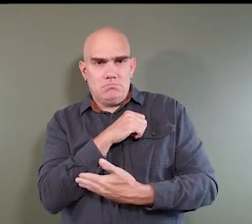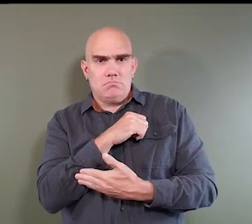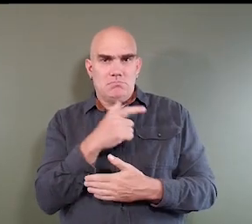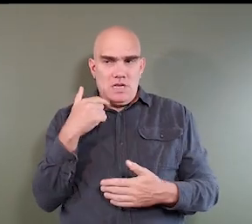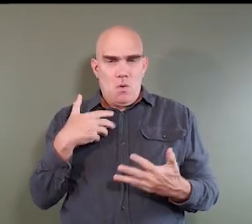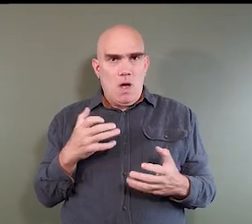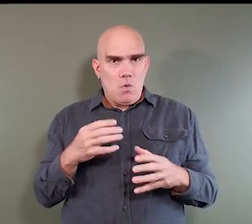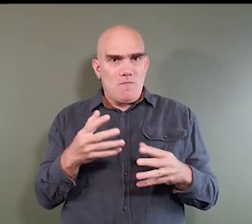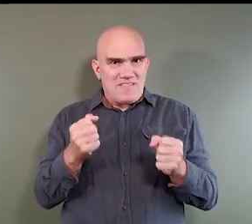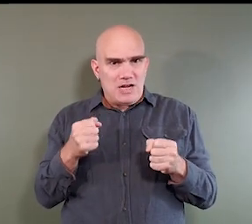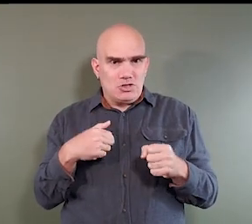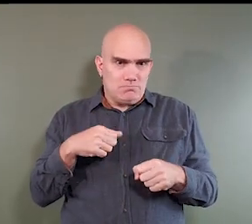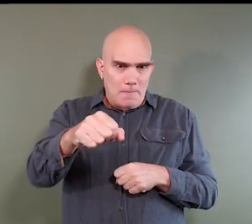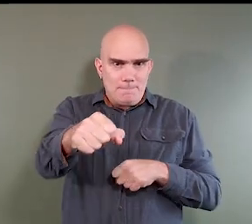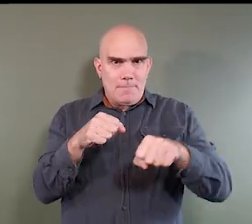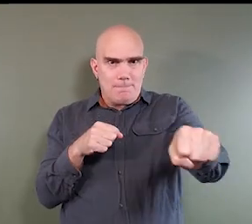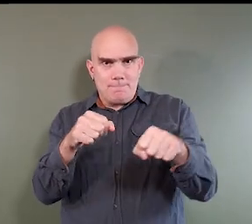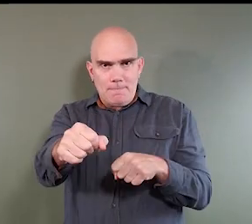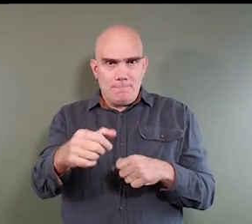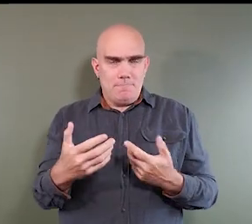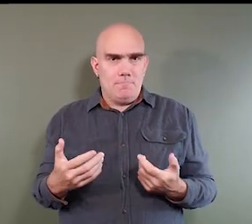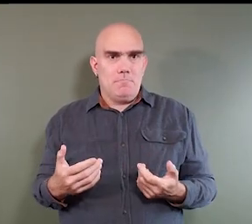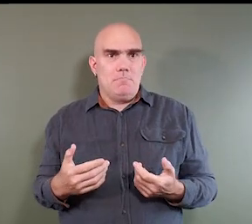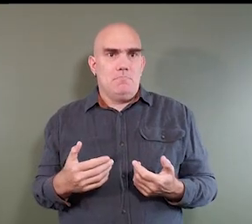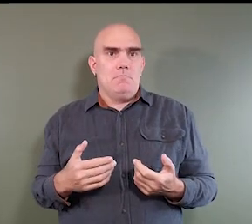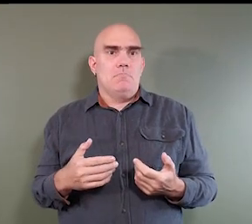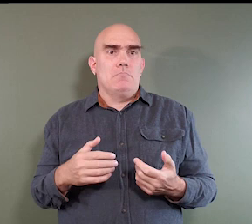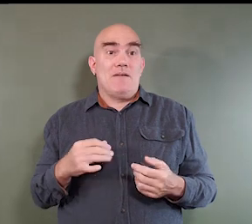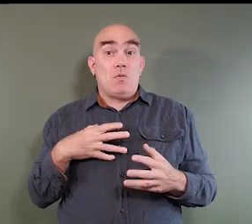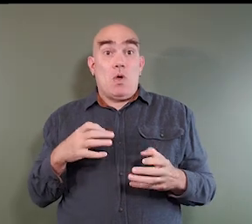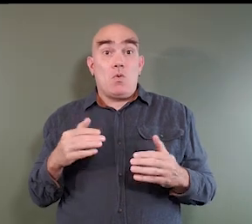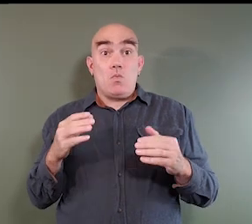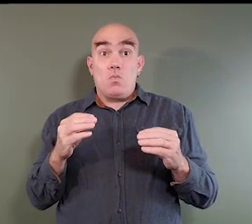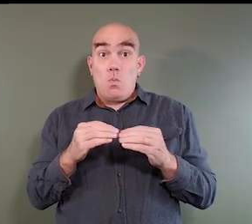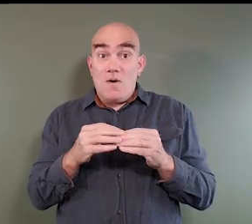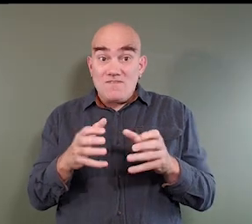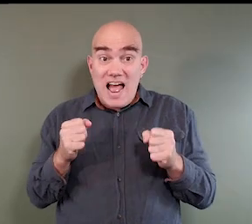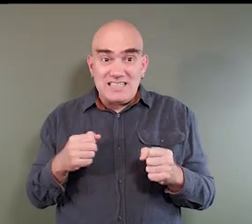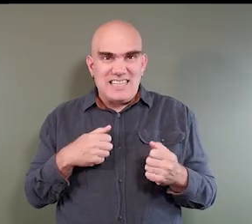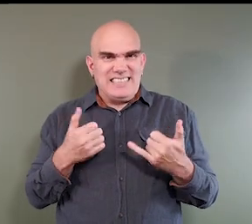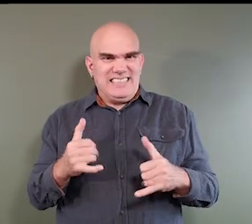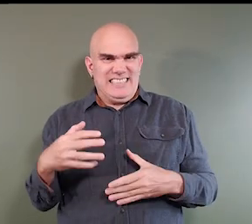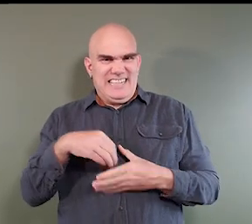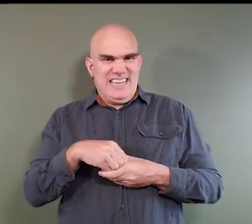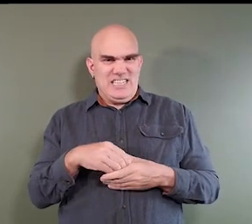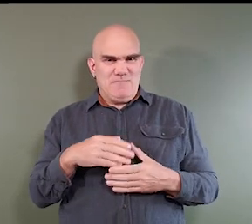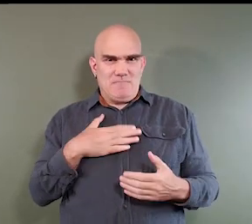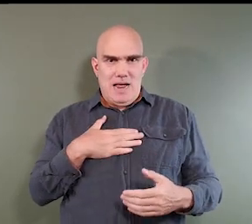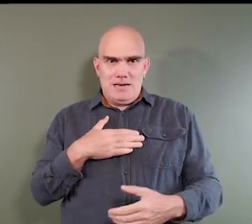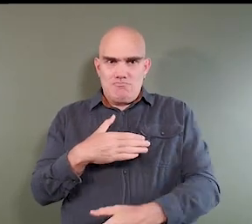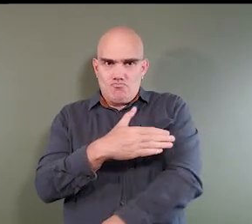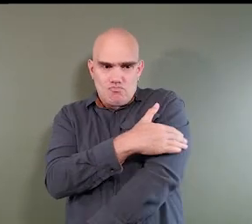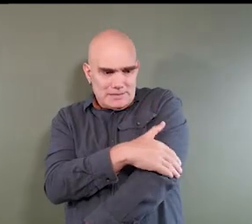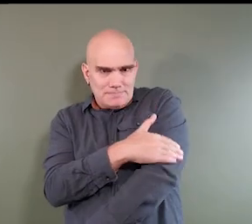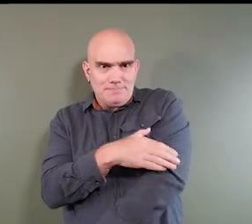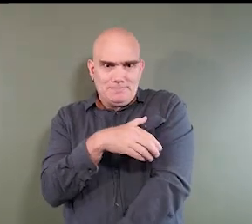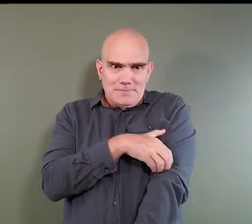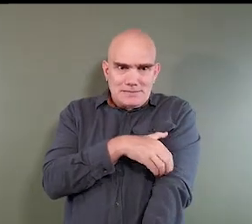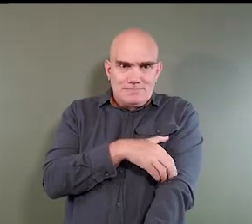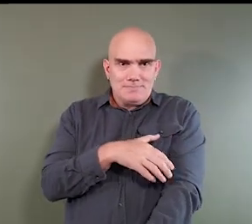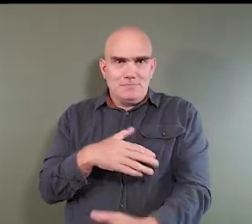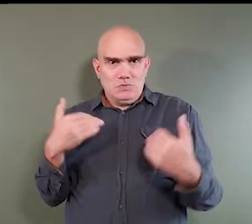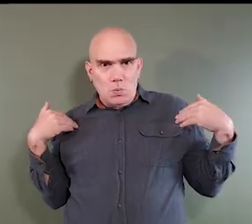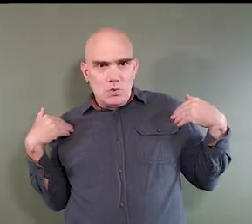faster. And even if I want to go faster, I can still engage all my triceps and biceps